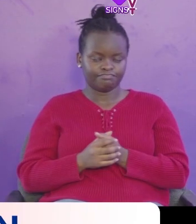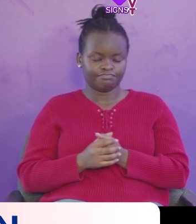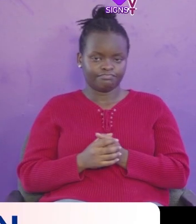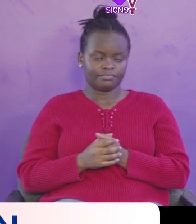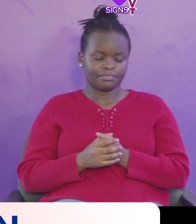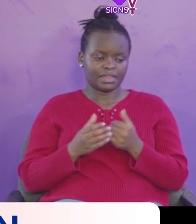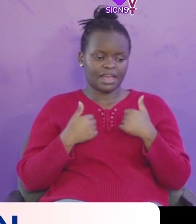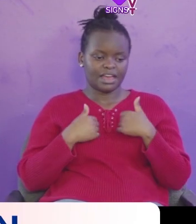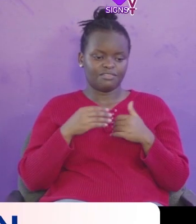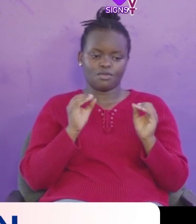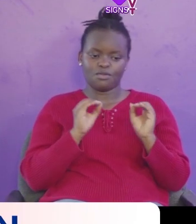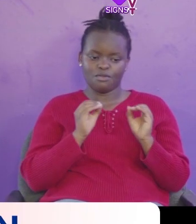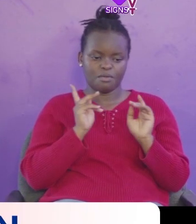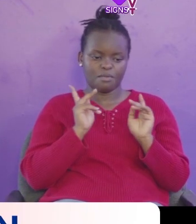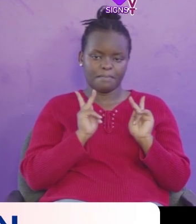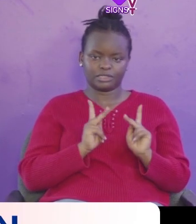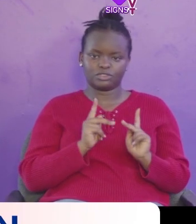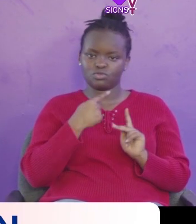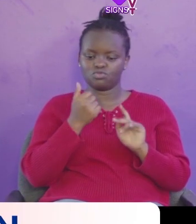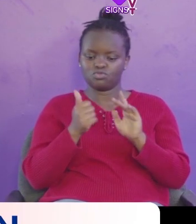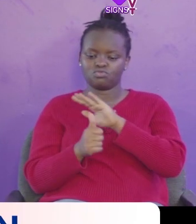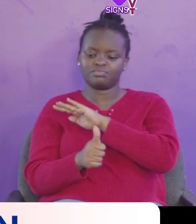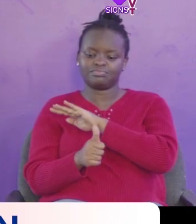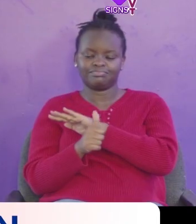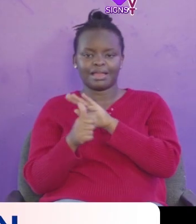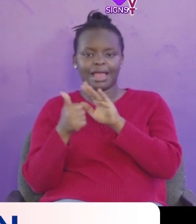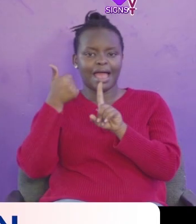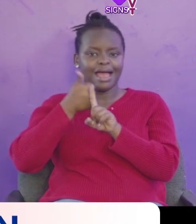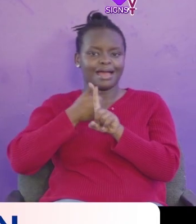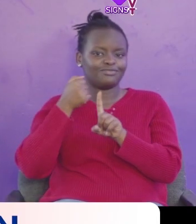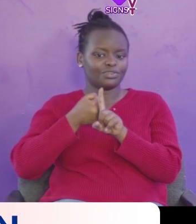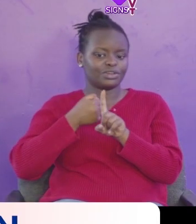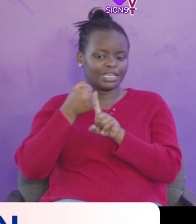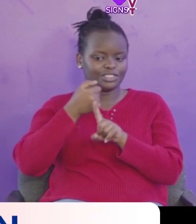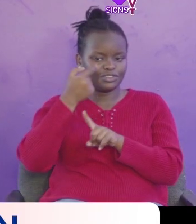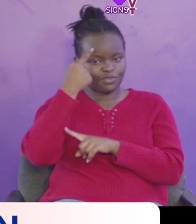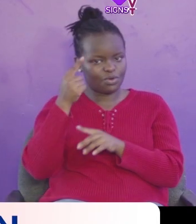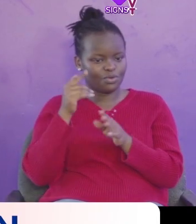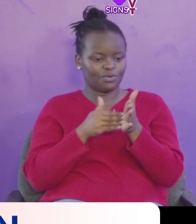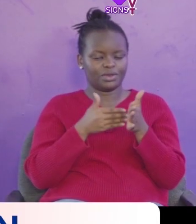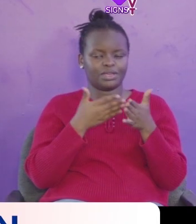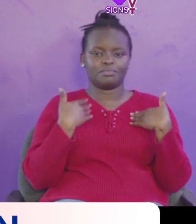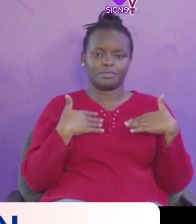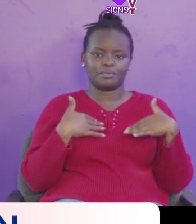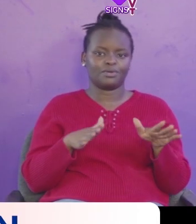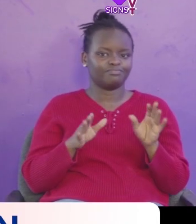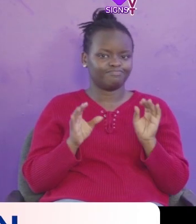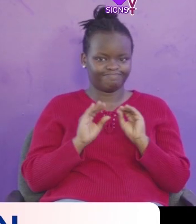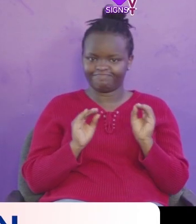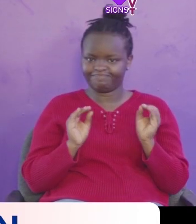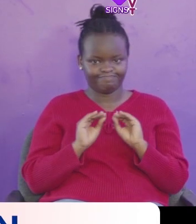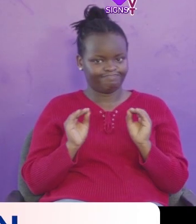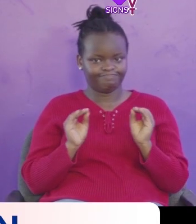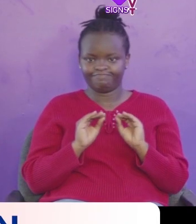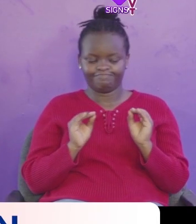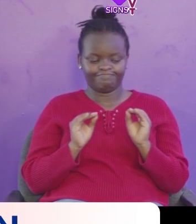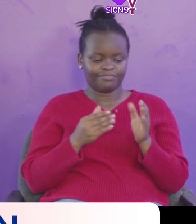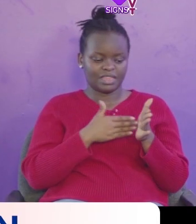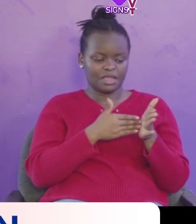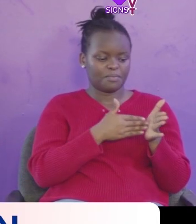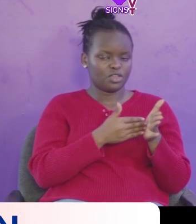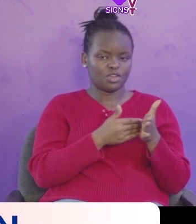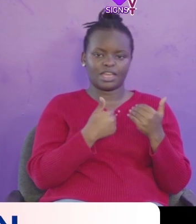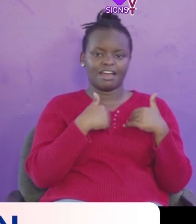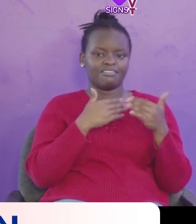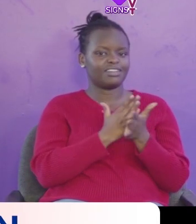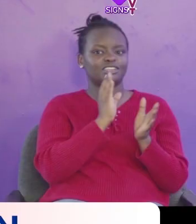Hakunanga ule mtu anatetea wanyonge. Unasikianga ile wanasema they say mnyonge hana haki. I don't know